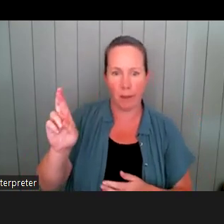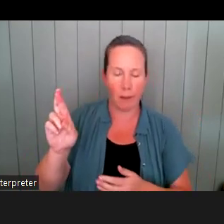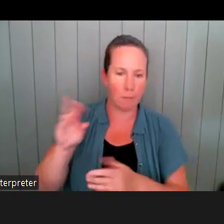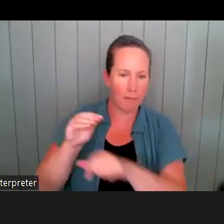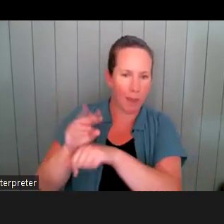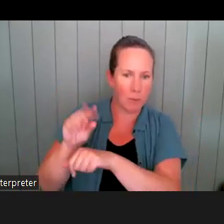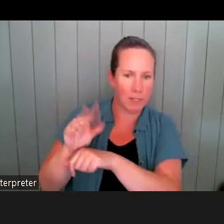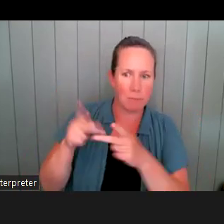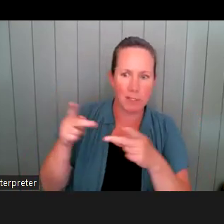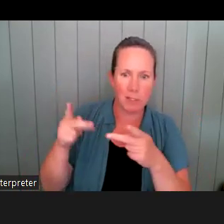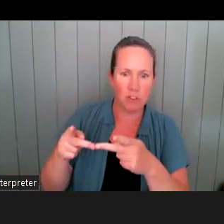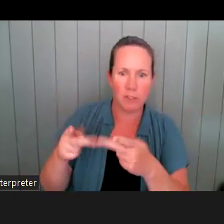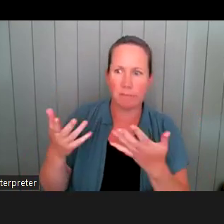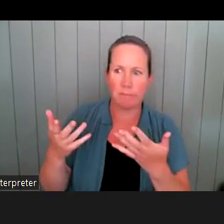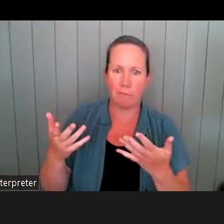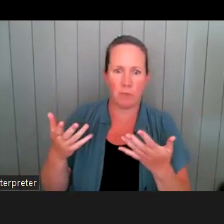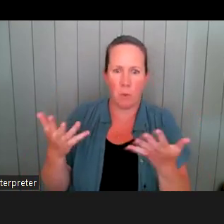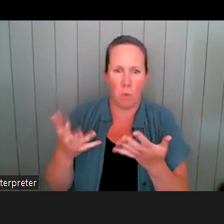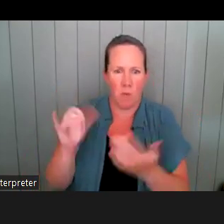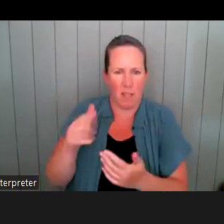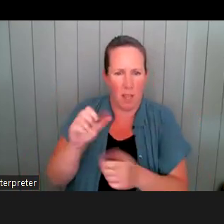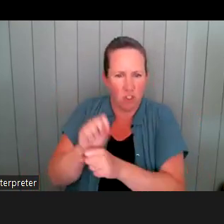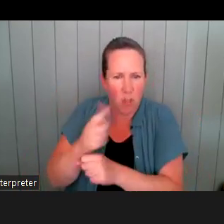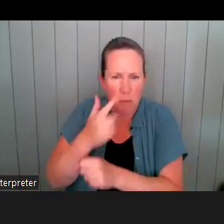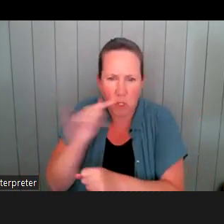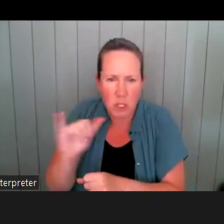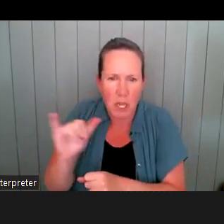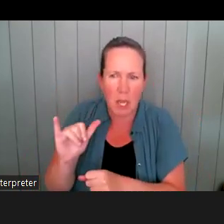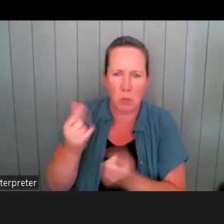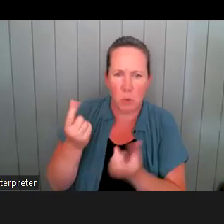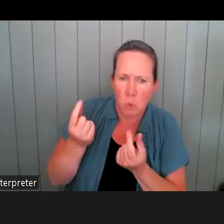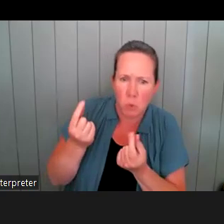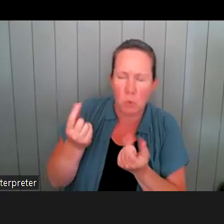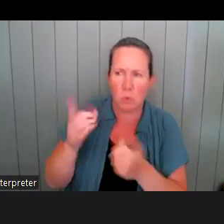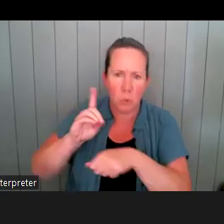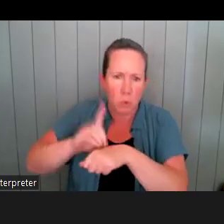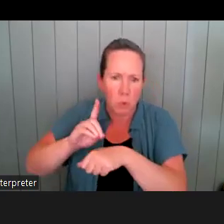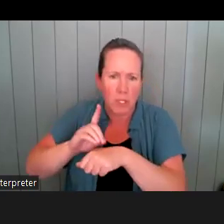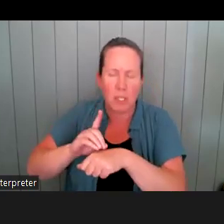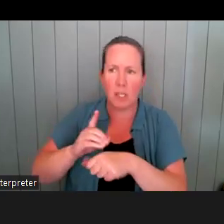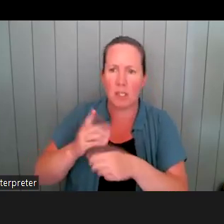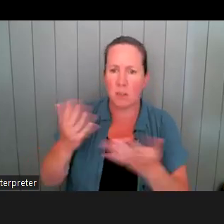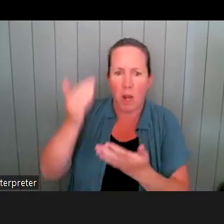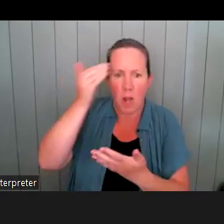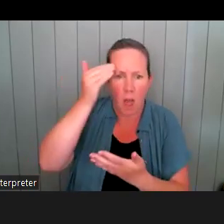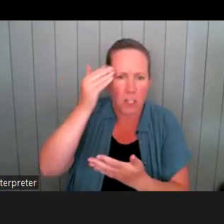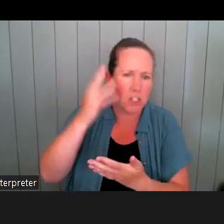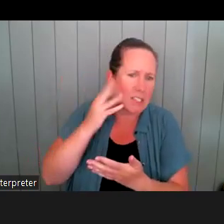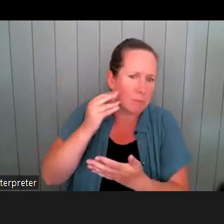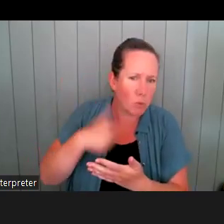What about at the job? What kind of knowledge and skills do I need? Abilities and